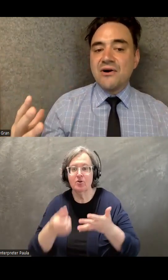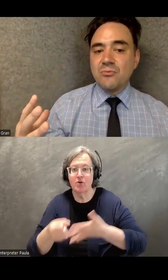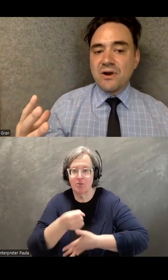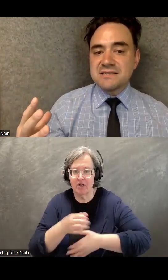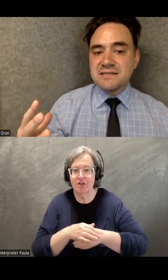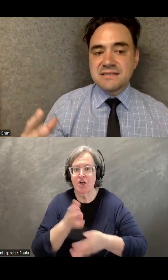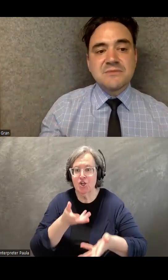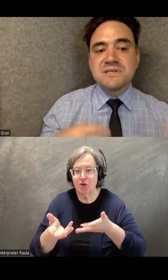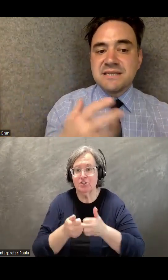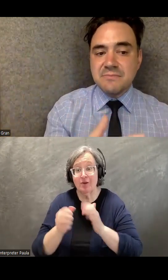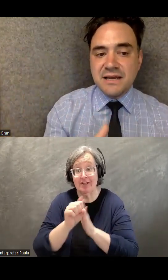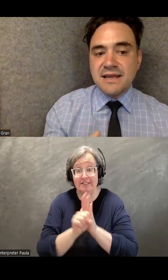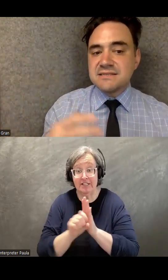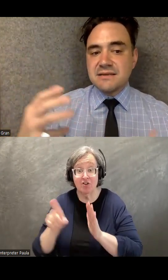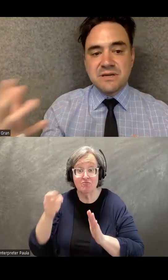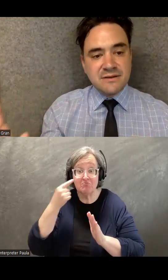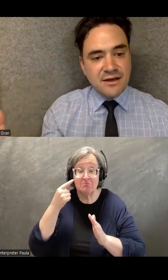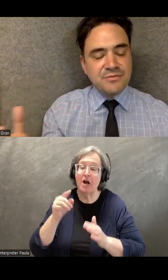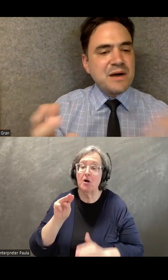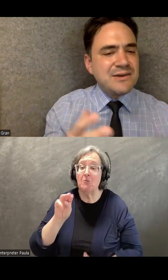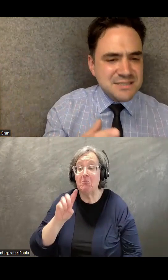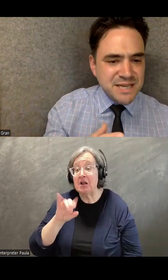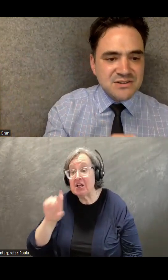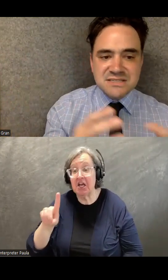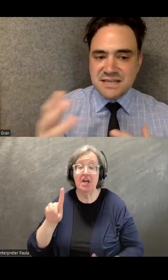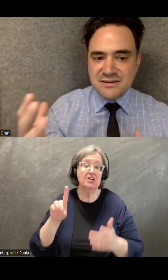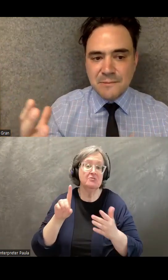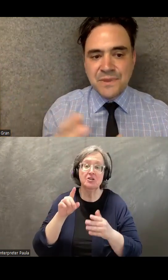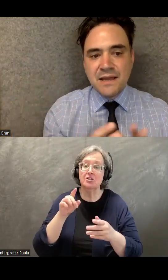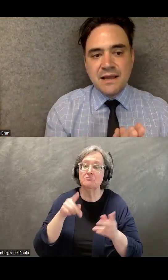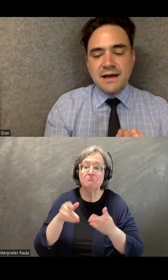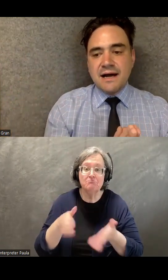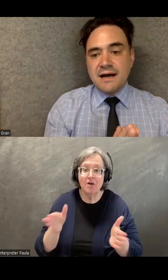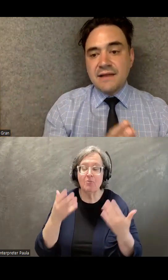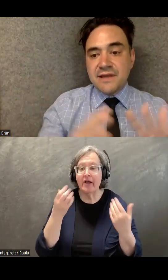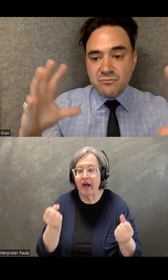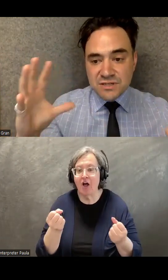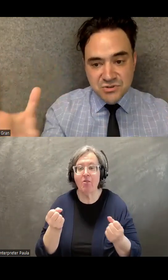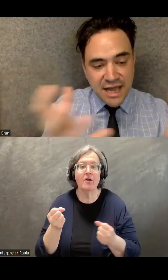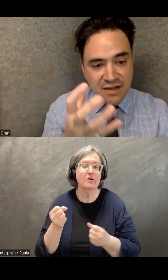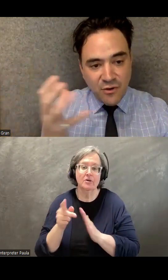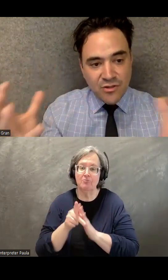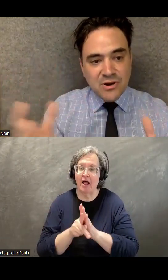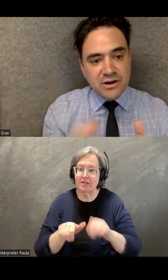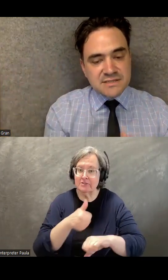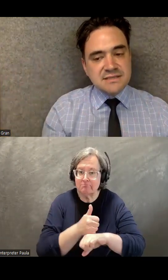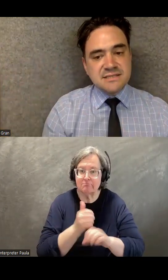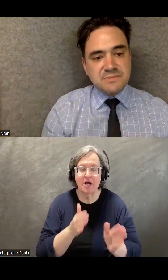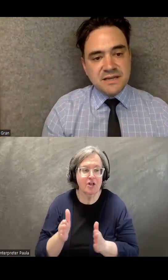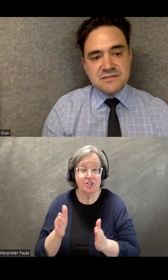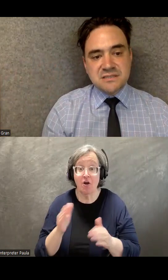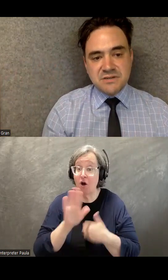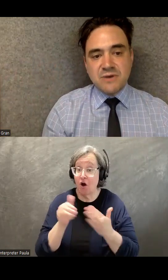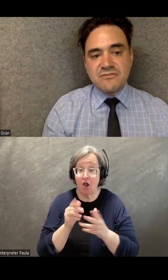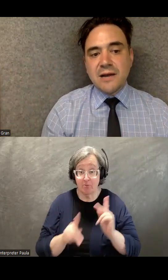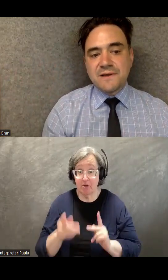throughout that whole process. That could be state Medicaid, state mental health, policymakers, et cetera. And then once you have all parties on the same